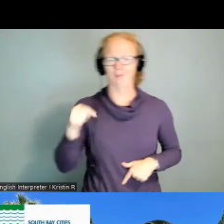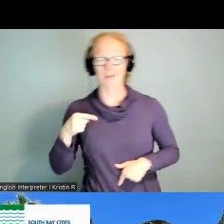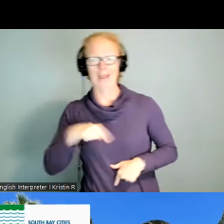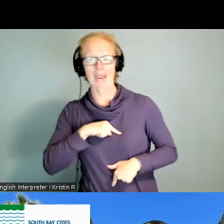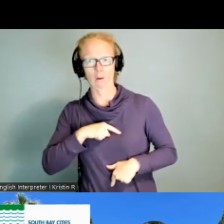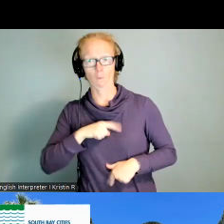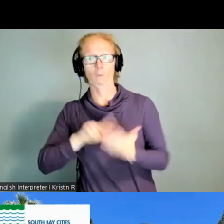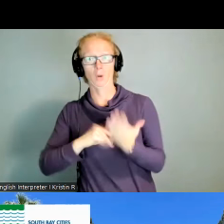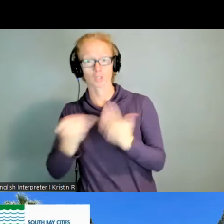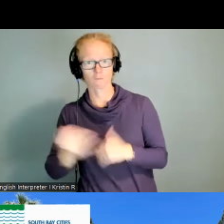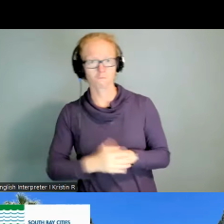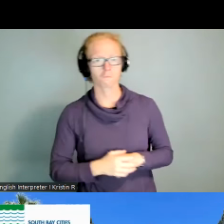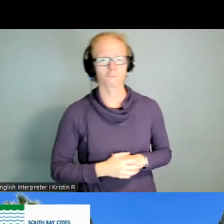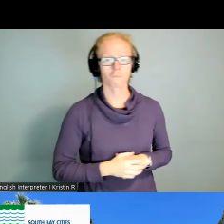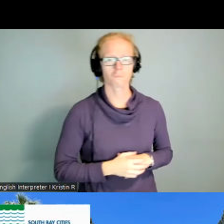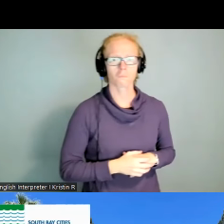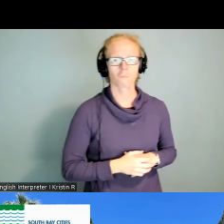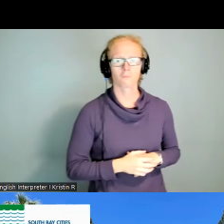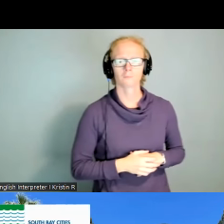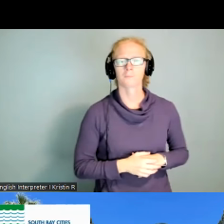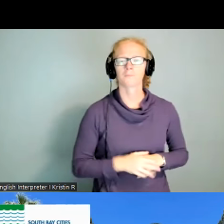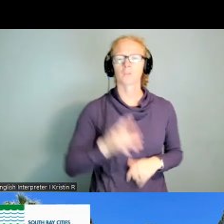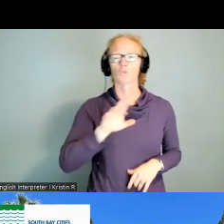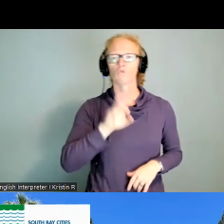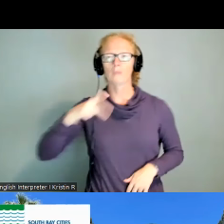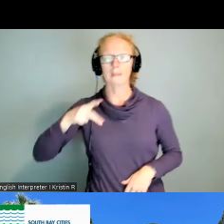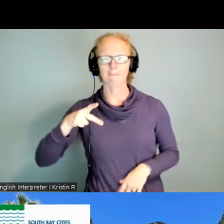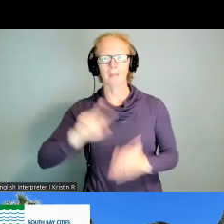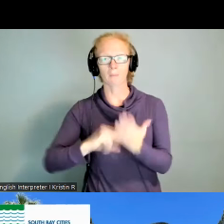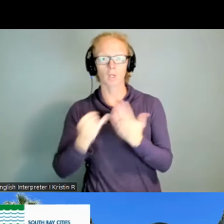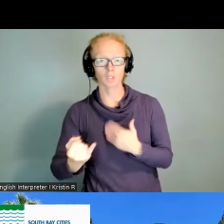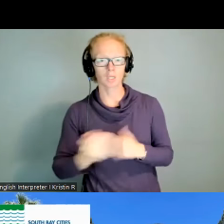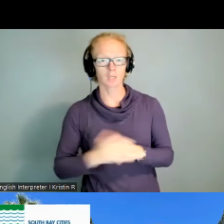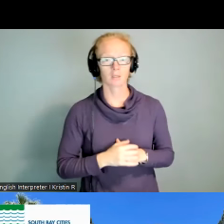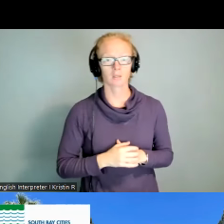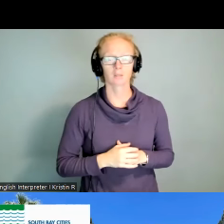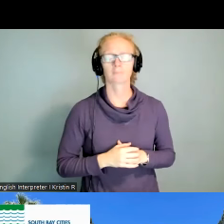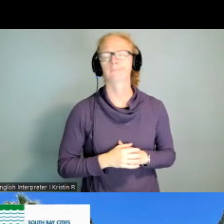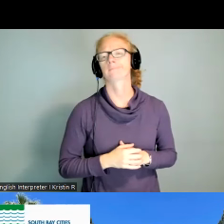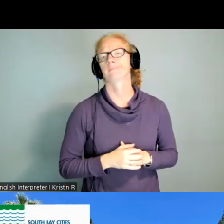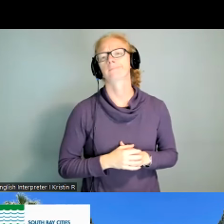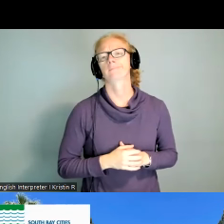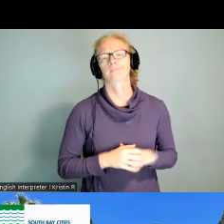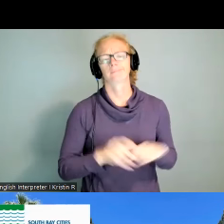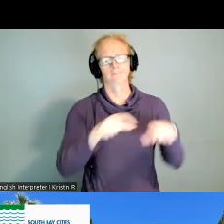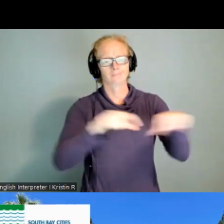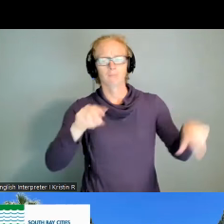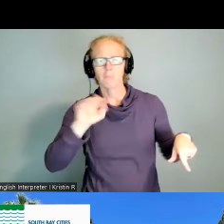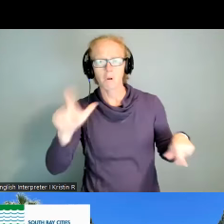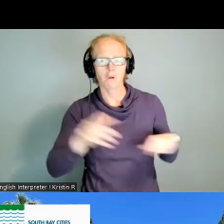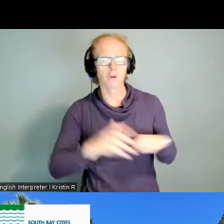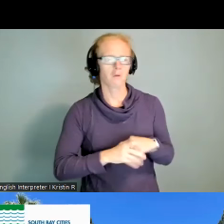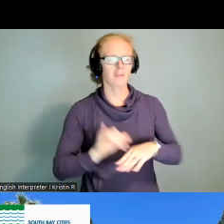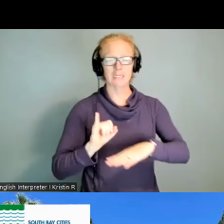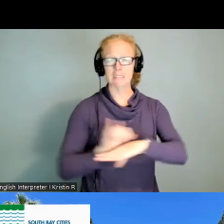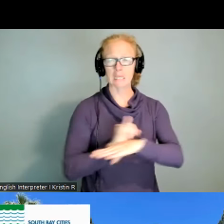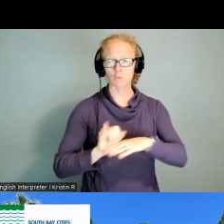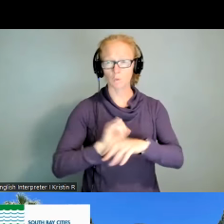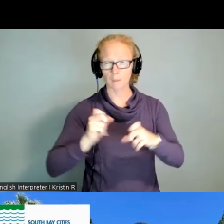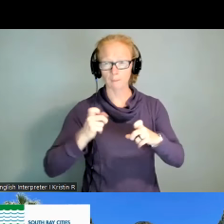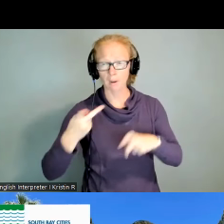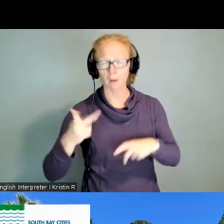Our REAP project identifies strip arterials, regional malls, office buildings, industrial parks,